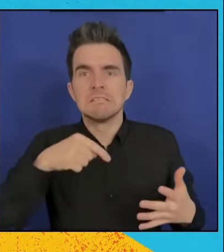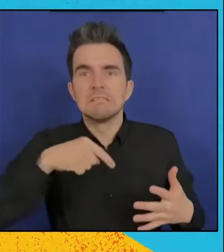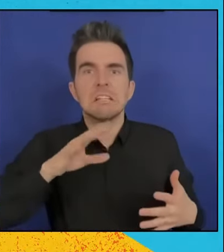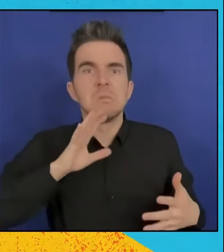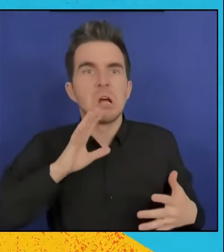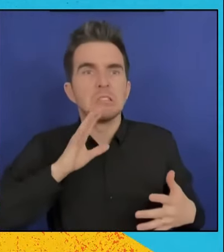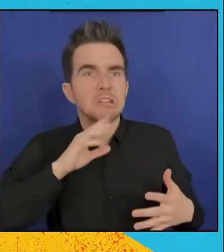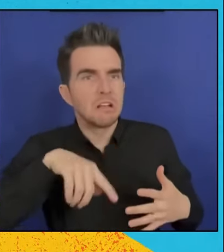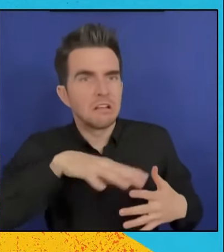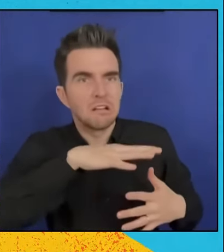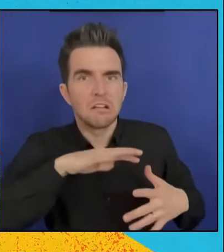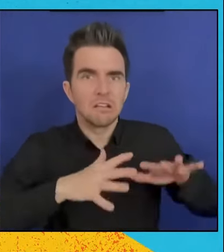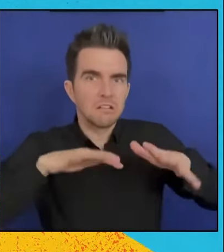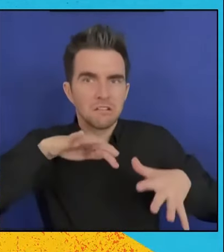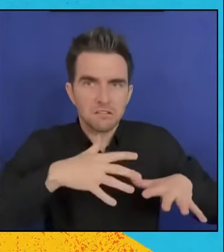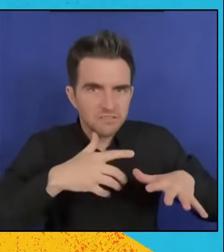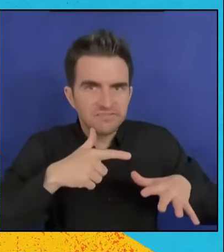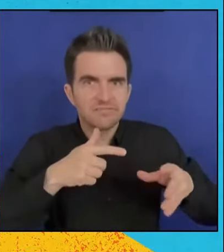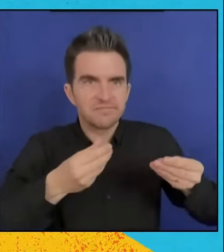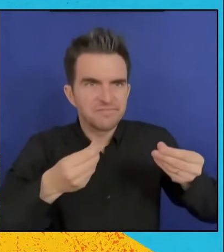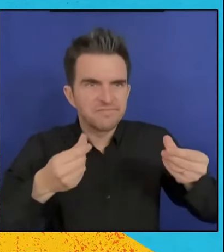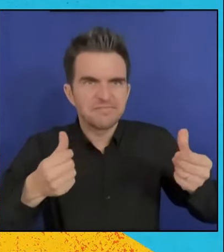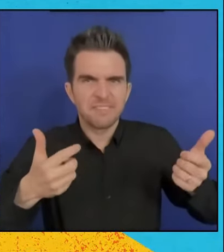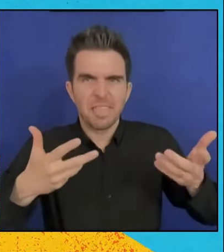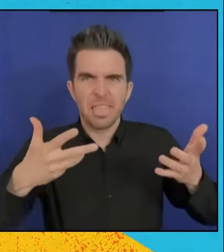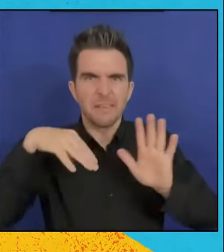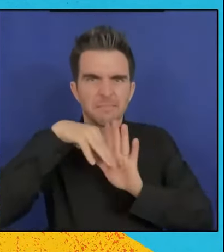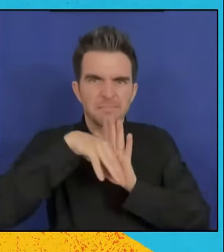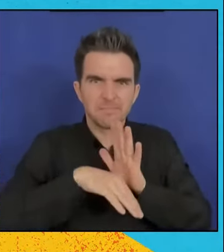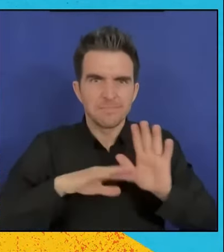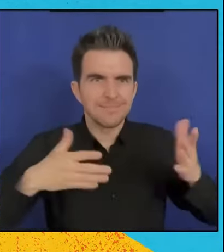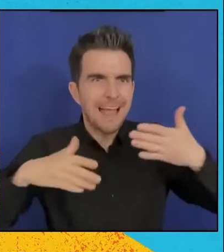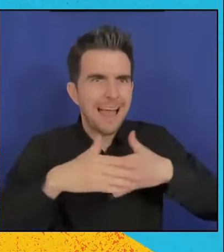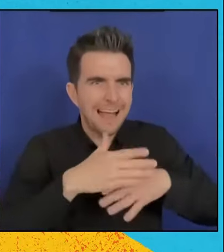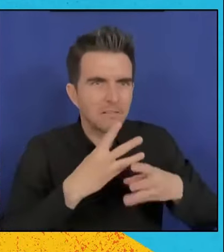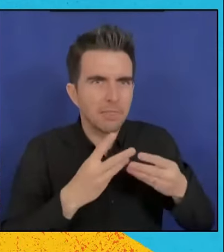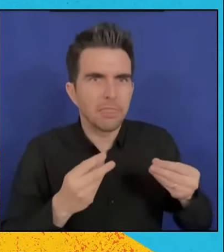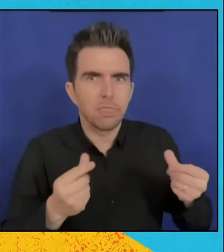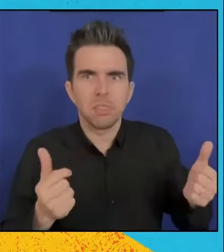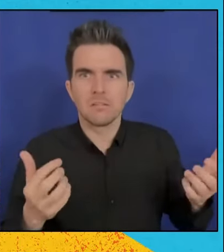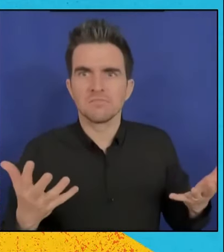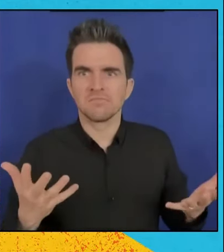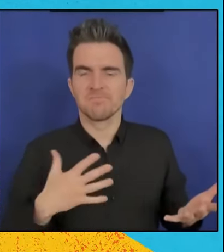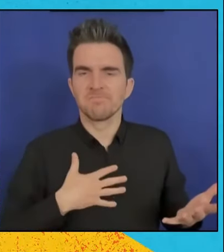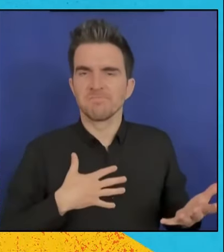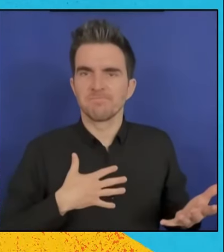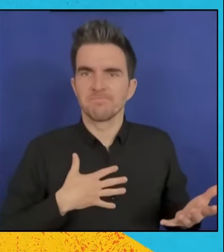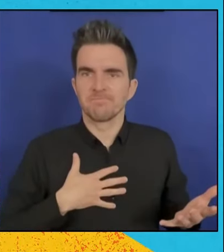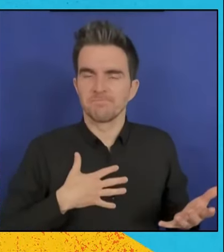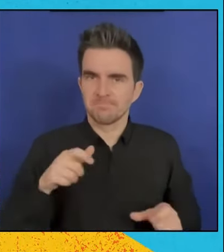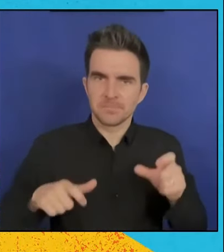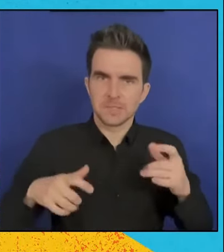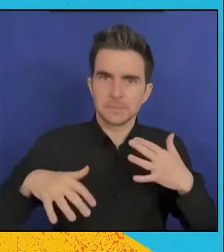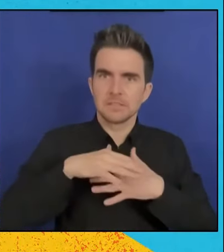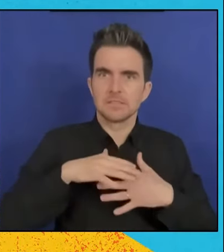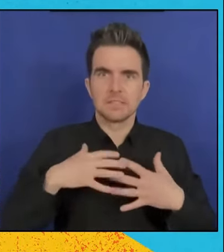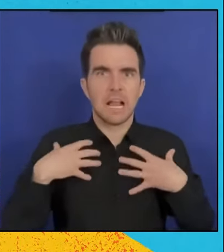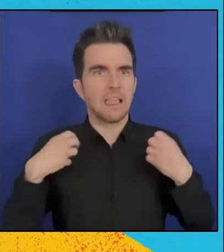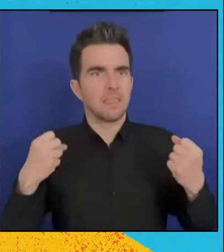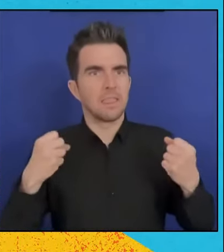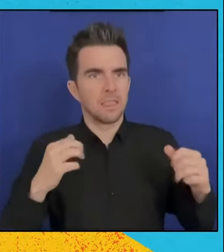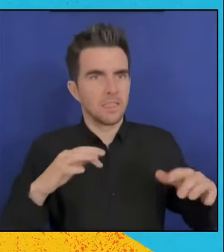of many species that are not related to this issue. To face this problem, Juventud Sostenible, a youth-led organization that